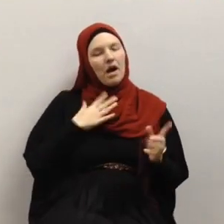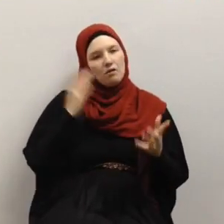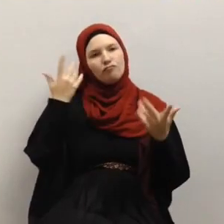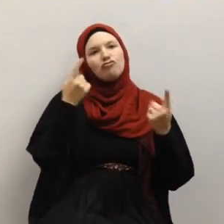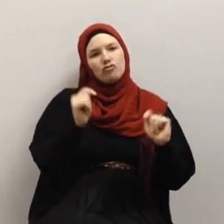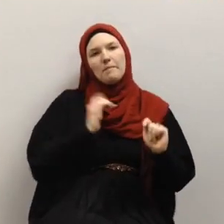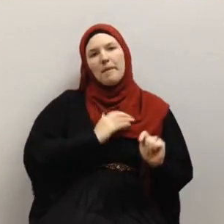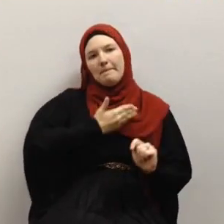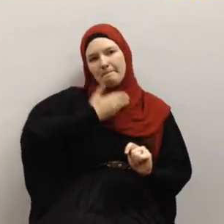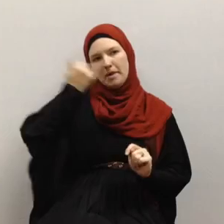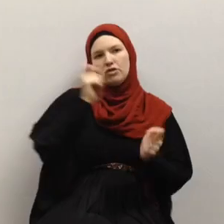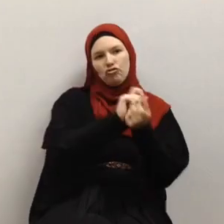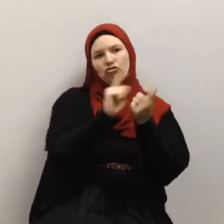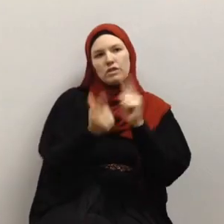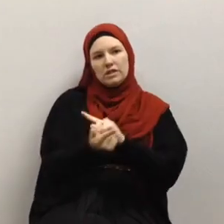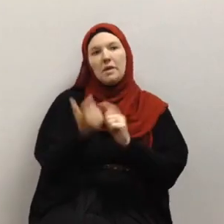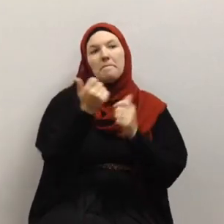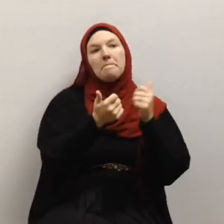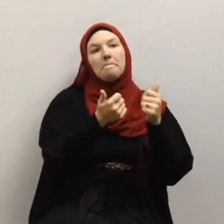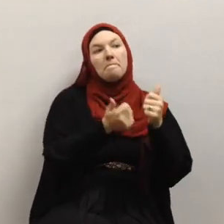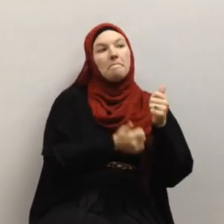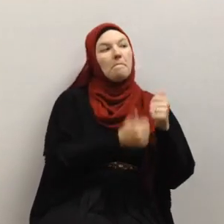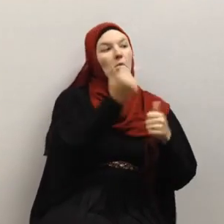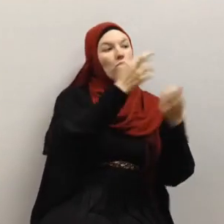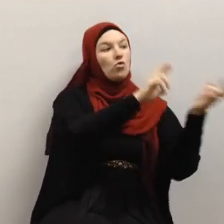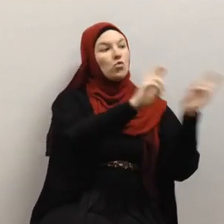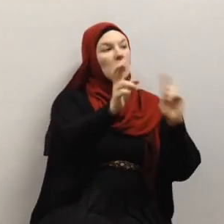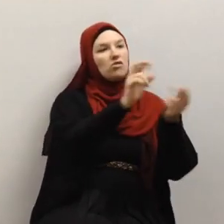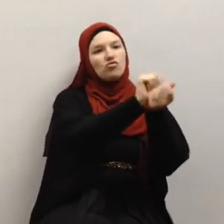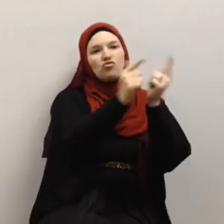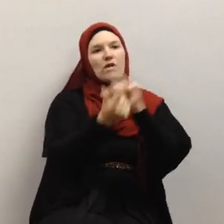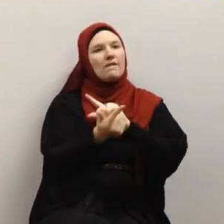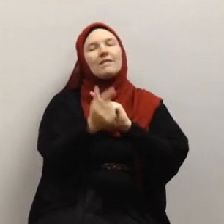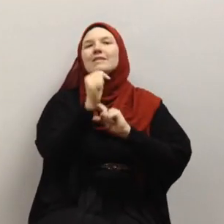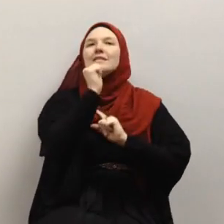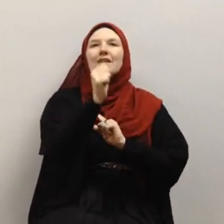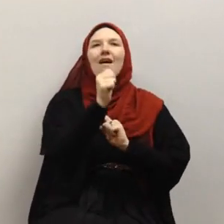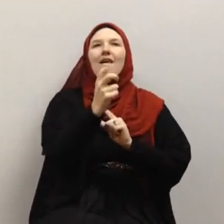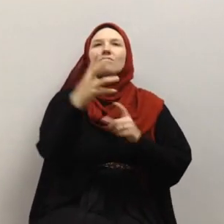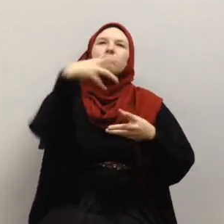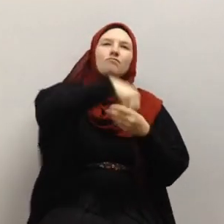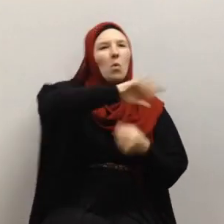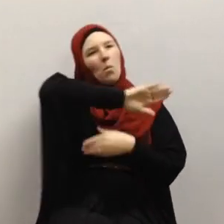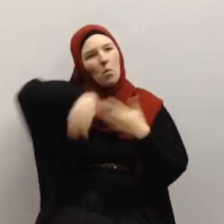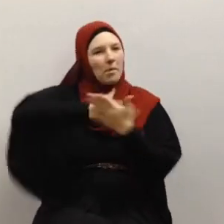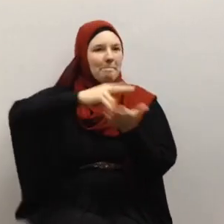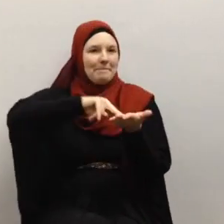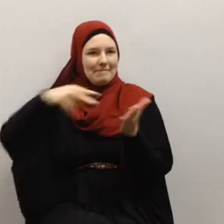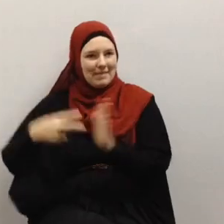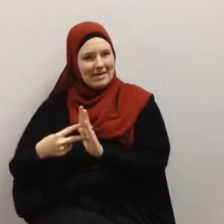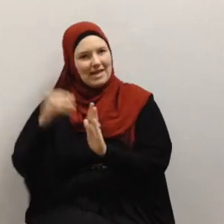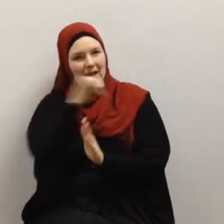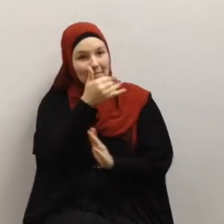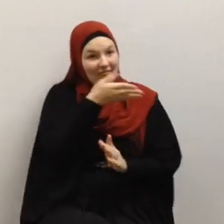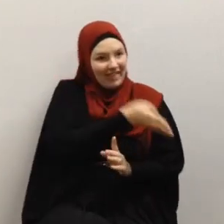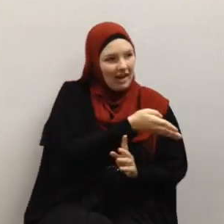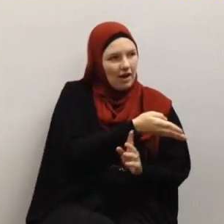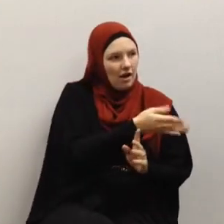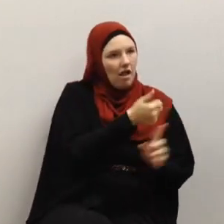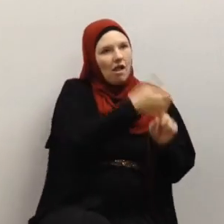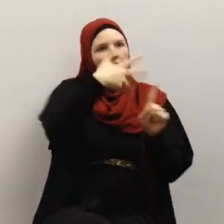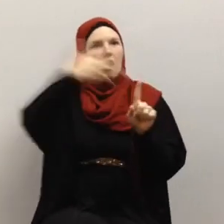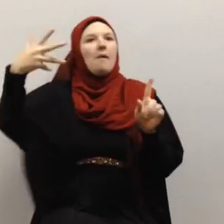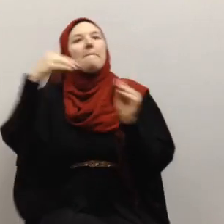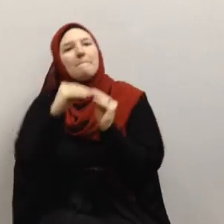translation as we go, because most of the radio translations do not capture the meaning that the Arabic actually says.